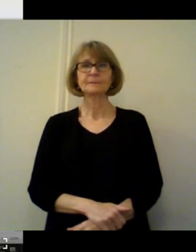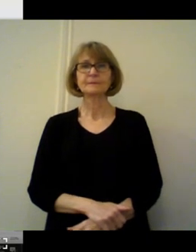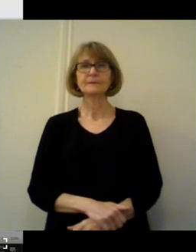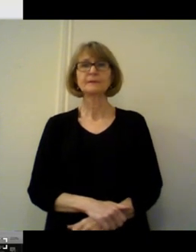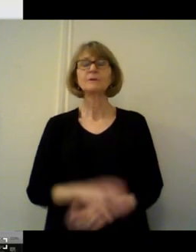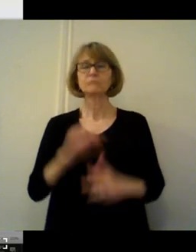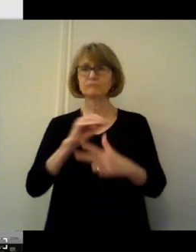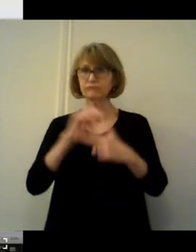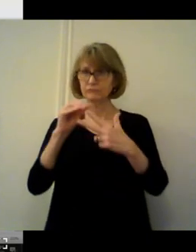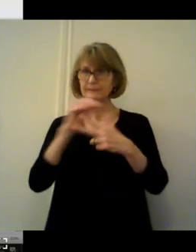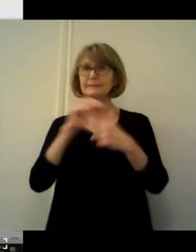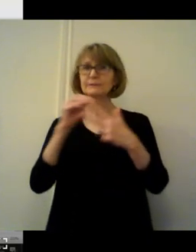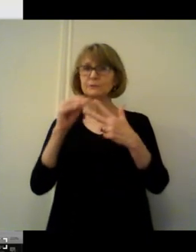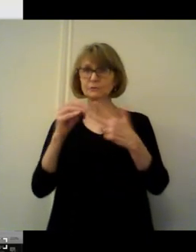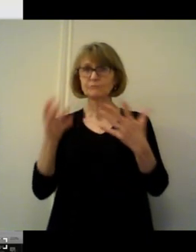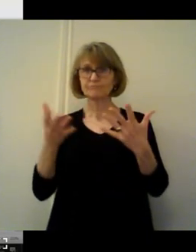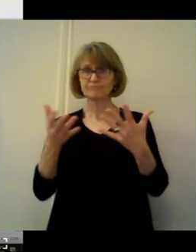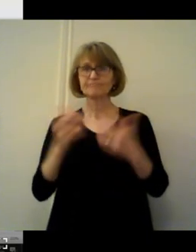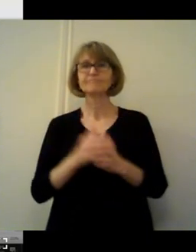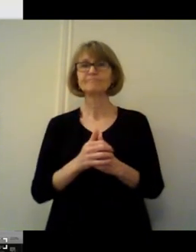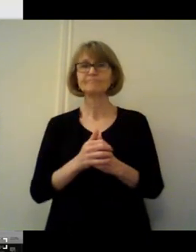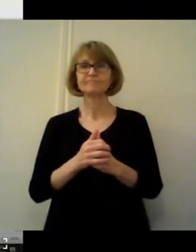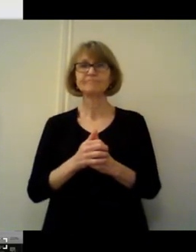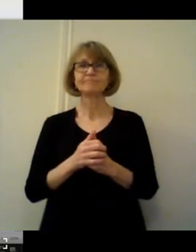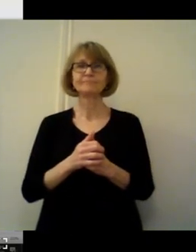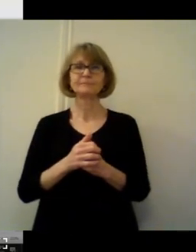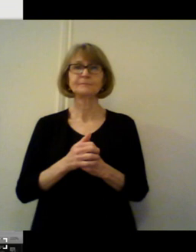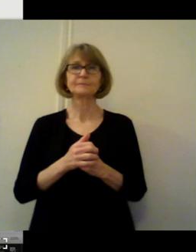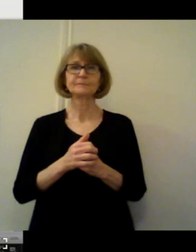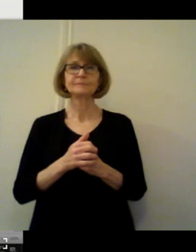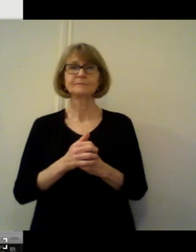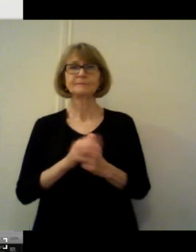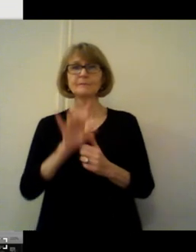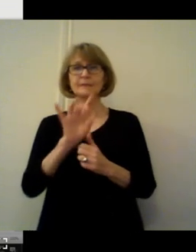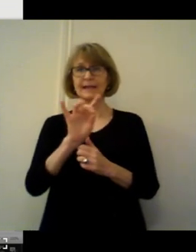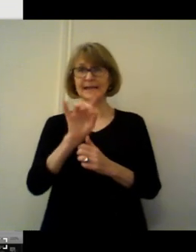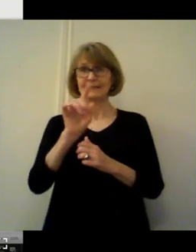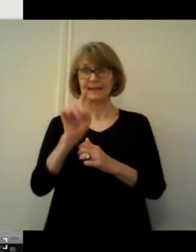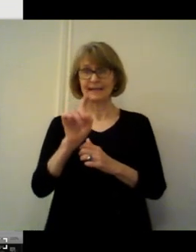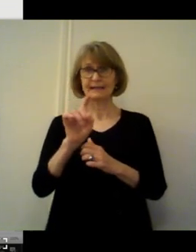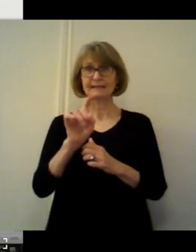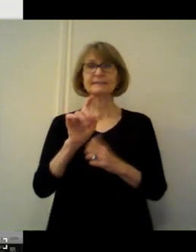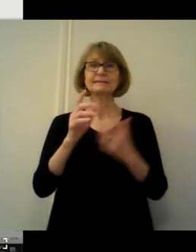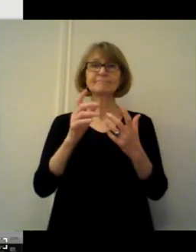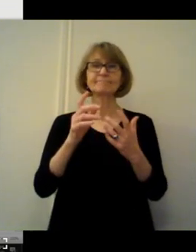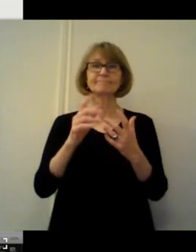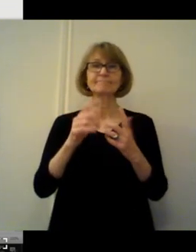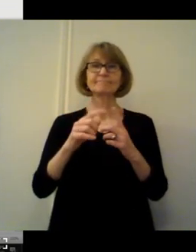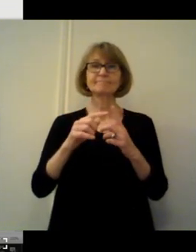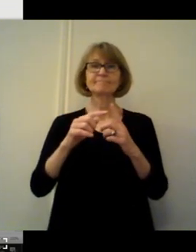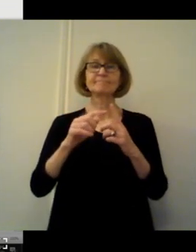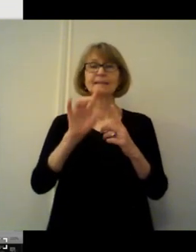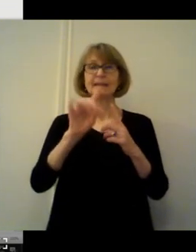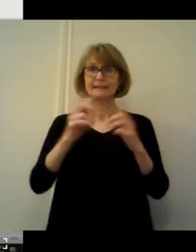distribute the distributive property. Okay, so then we're going to have 8x, so 8 times x is 8x. 8 times 1 is